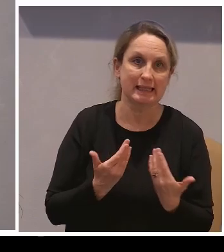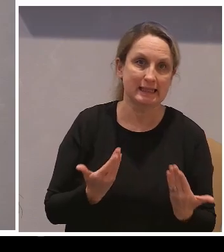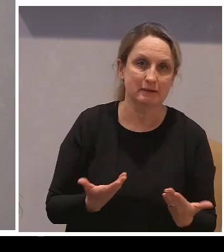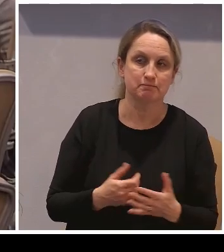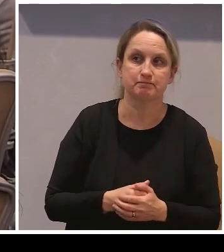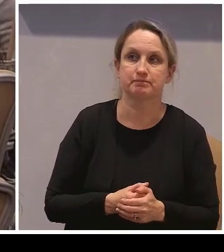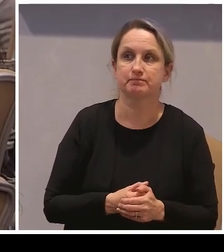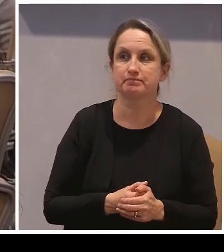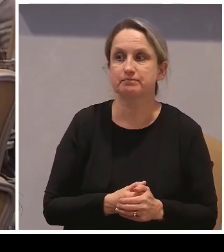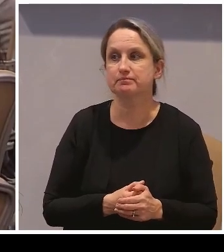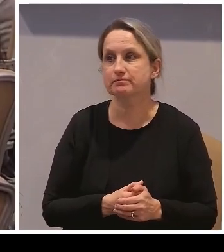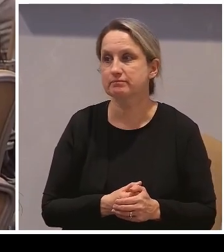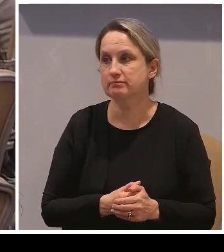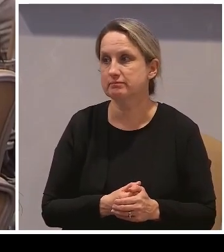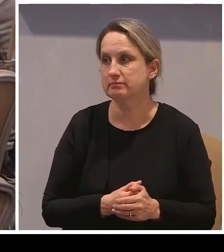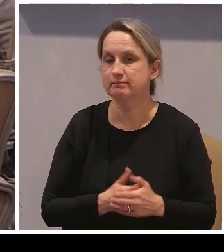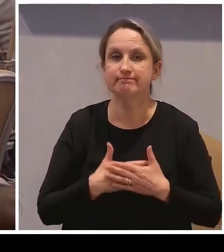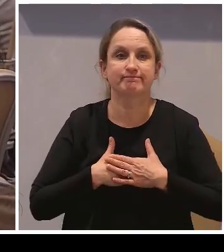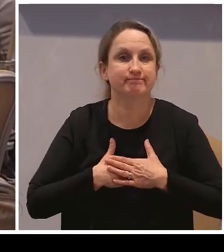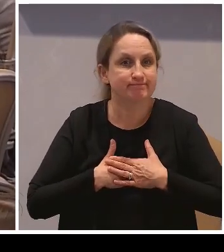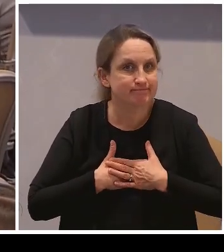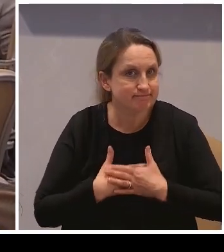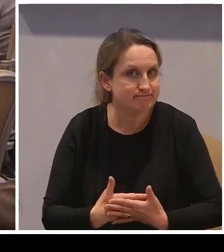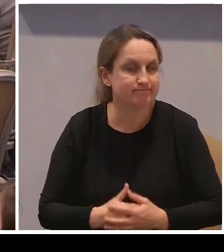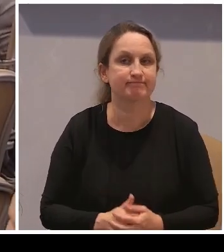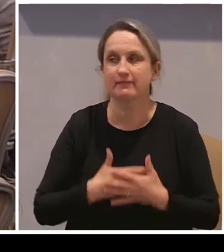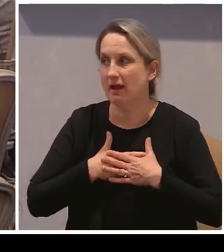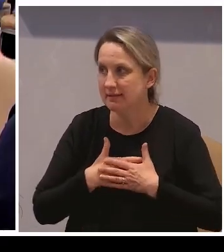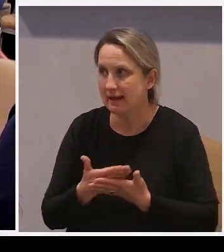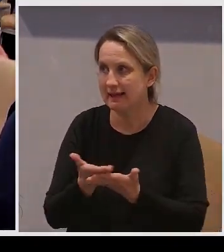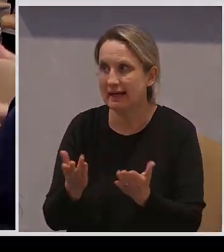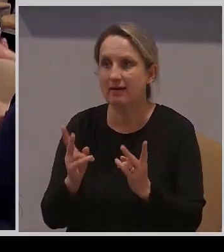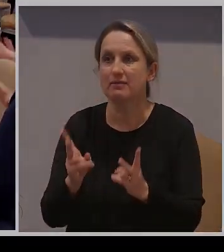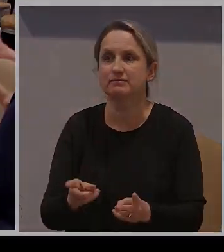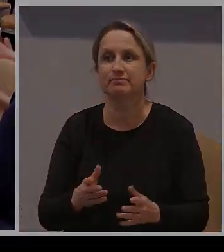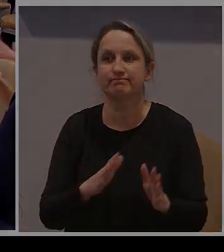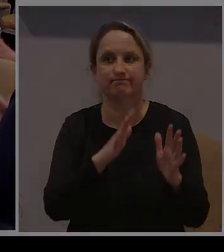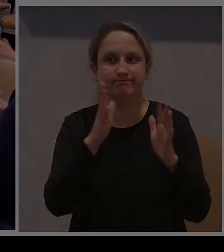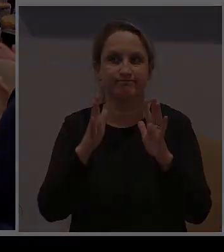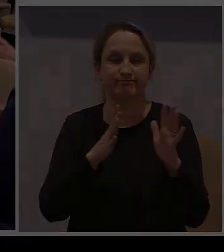the center conducting the trial. Thank you.